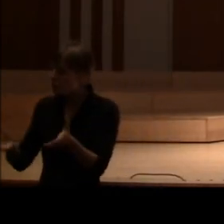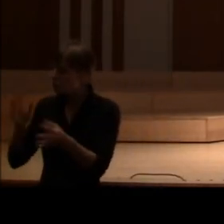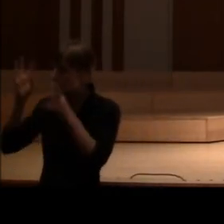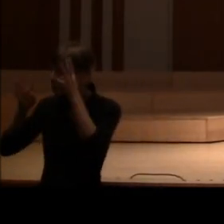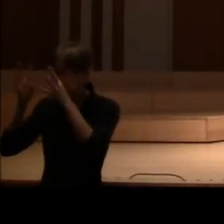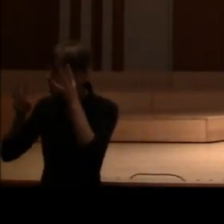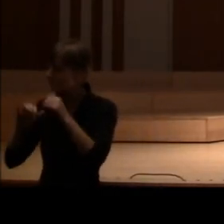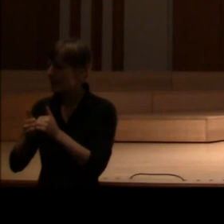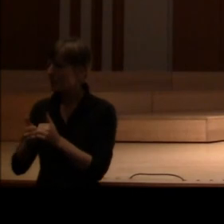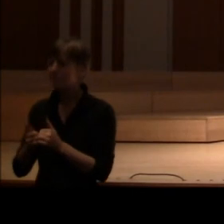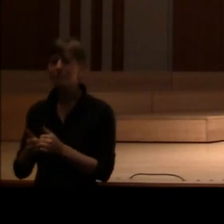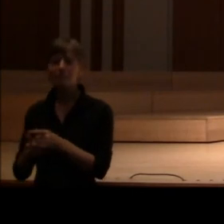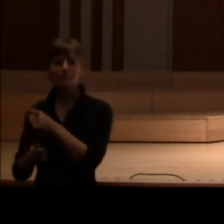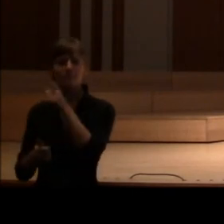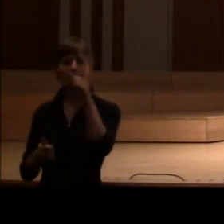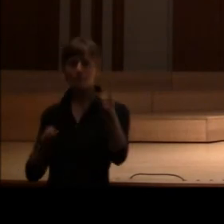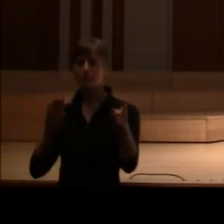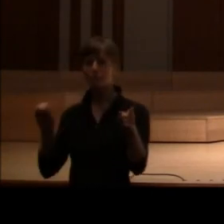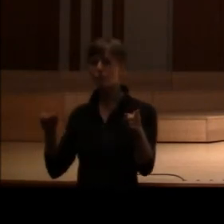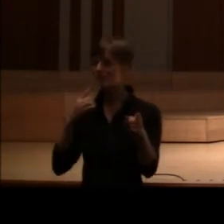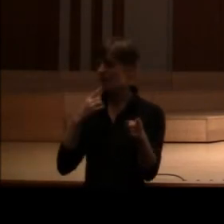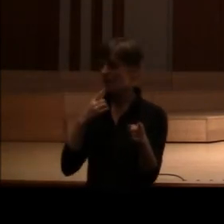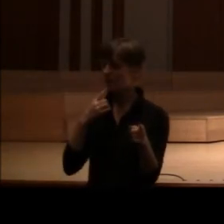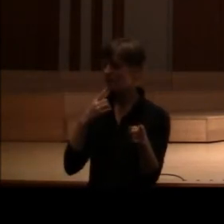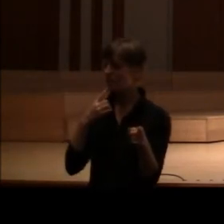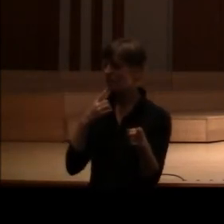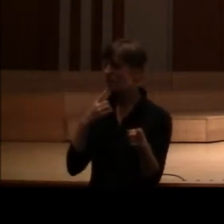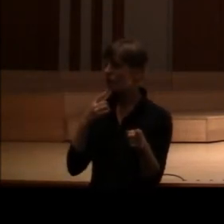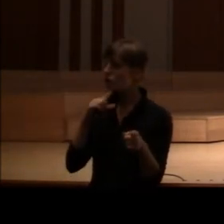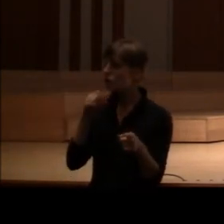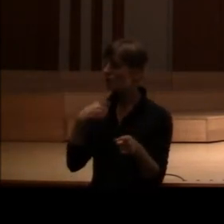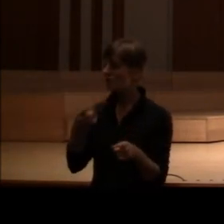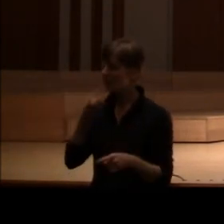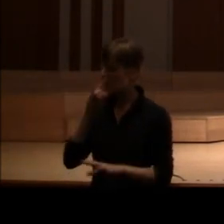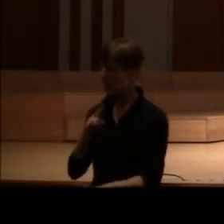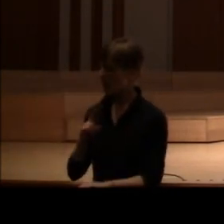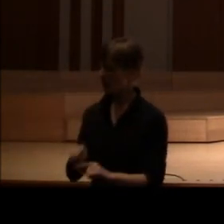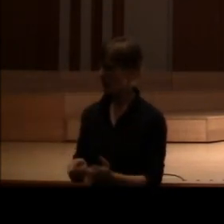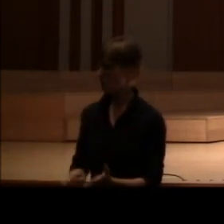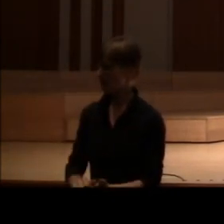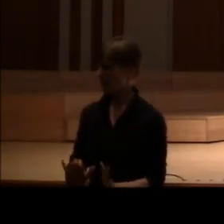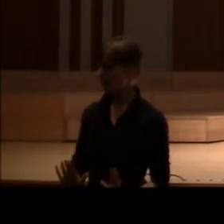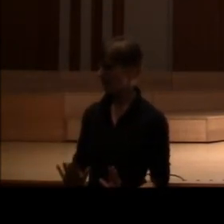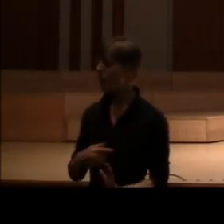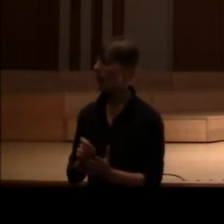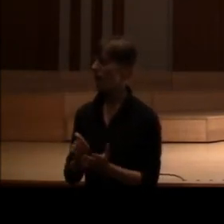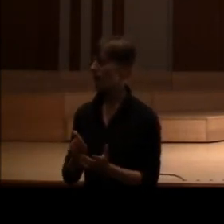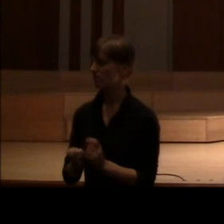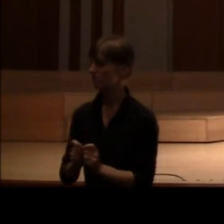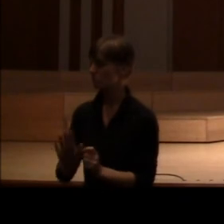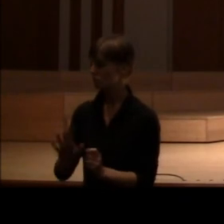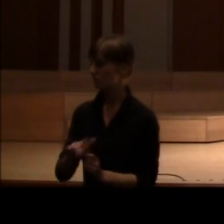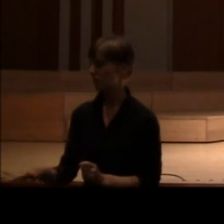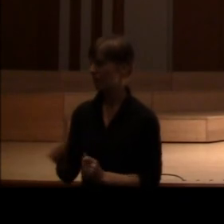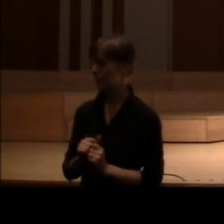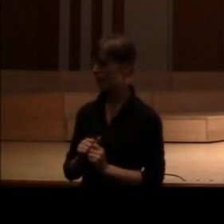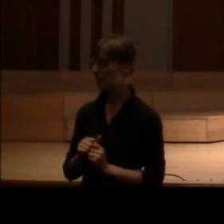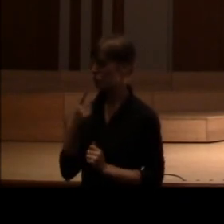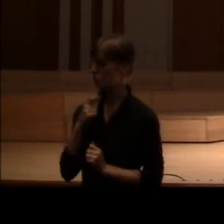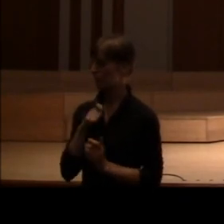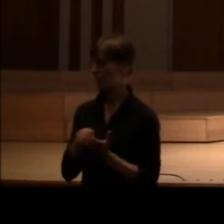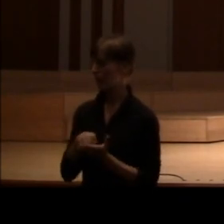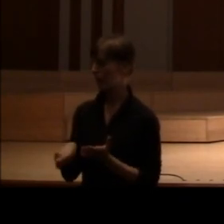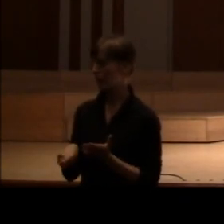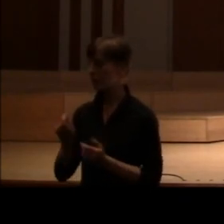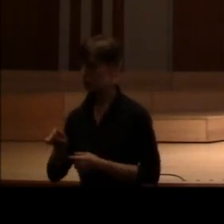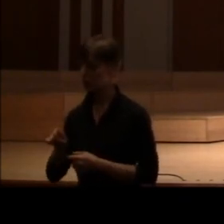Well, one thing I think we need to do is not to tell kids, well, you can't write that. Right. Okay. Well, let me correct your spelling, let me pull out my red pen, you've got to have a